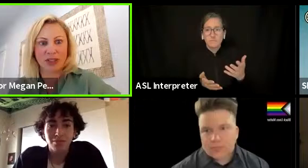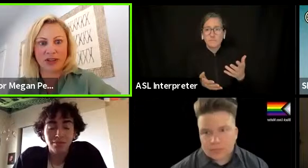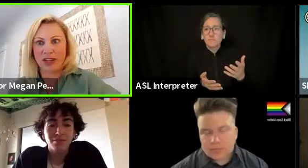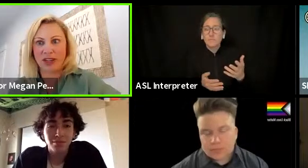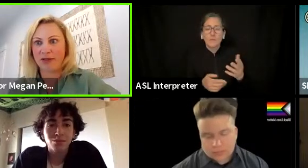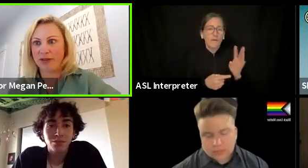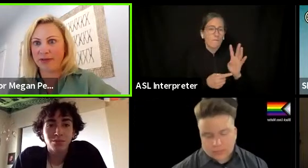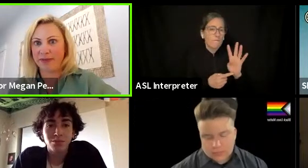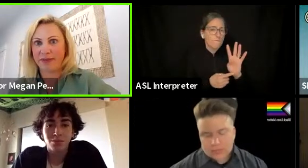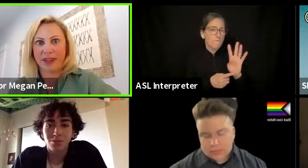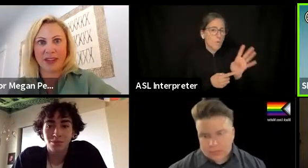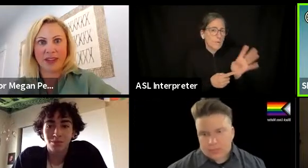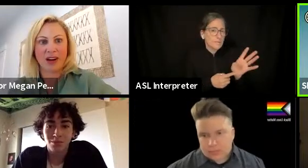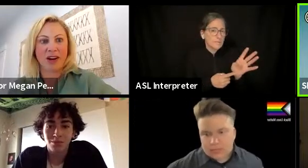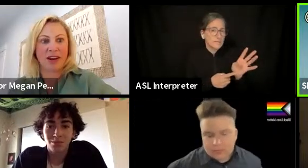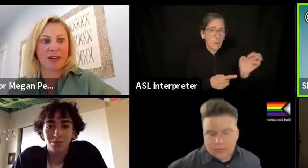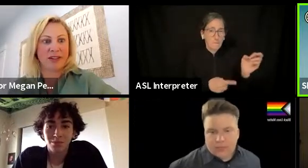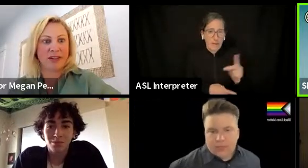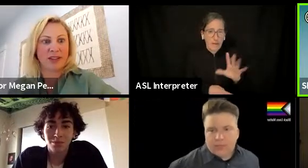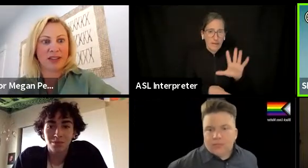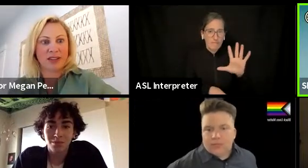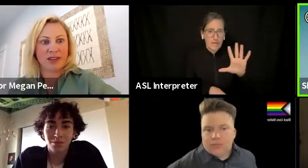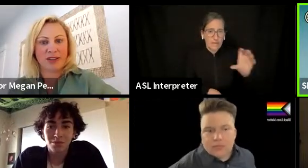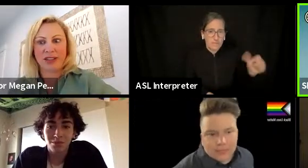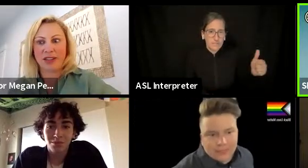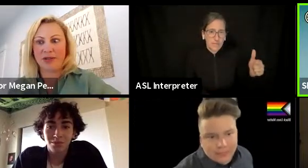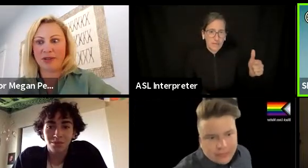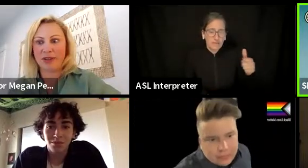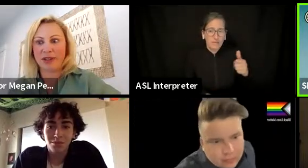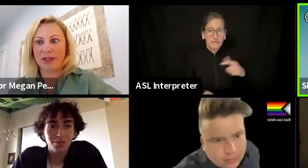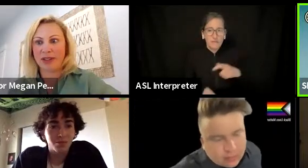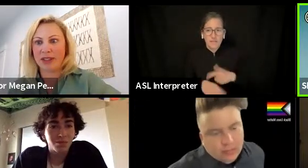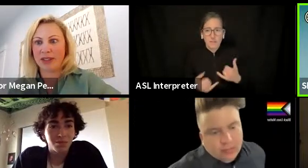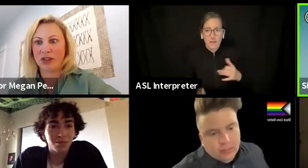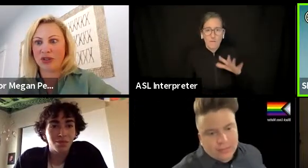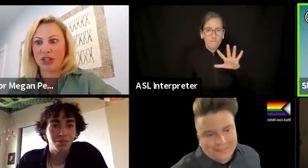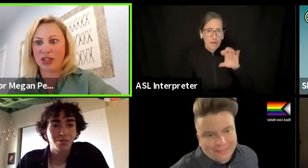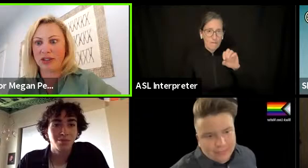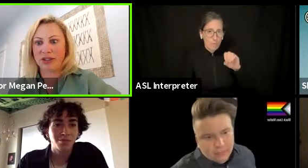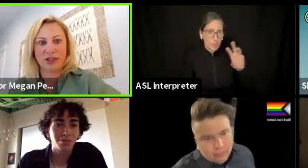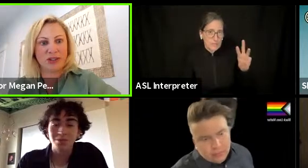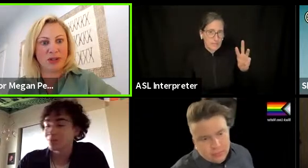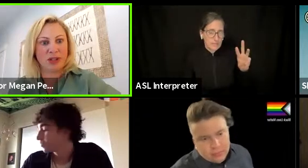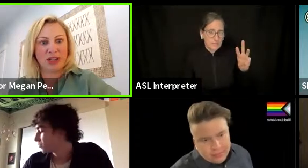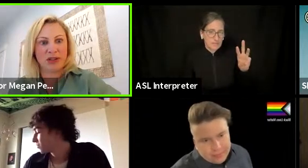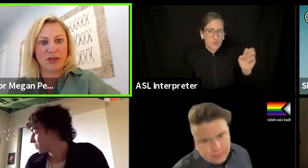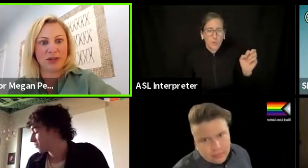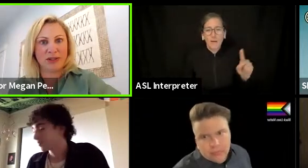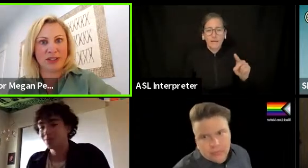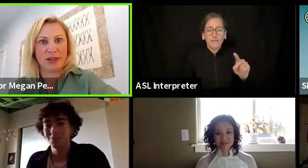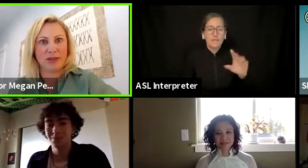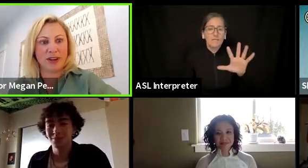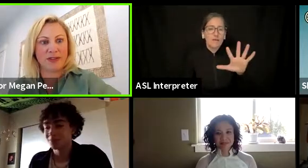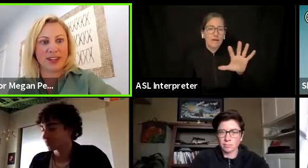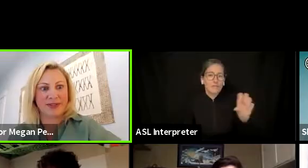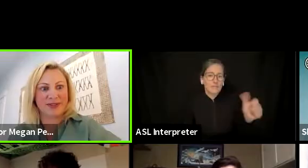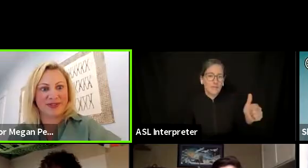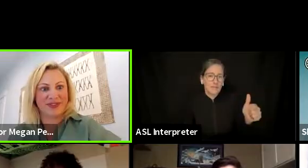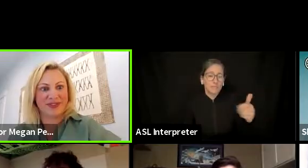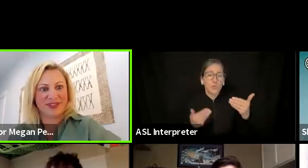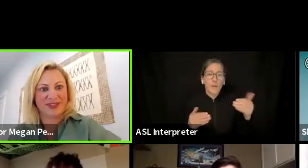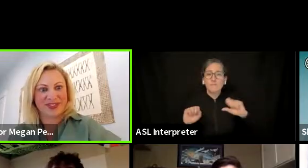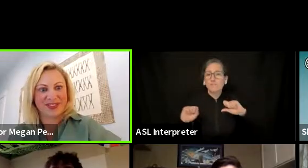It's 5:06 right now. Yeah. All right. So, yeah, meet back here at 5:10. Let's stretch and do what you need to do, and see you at